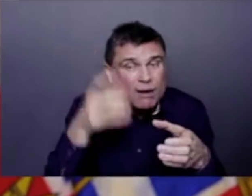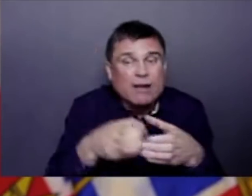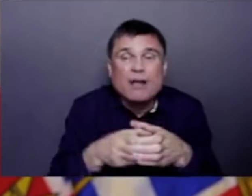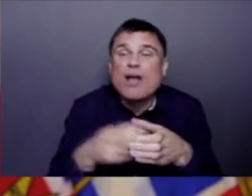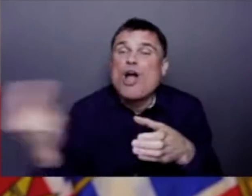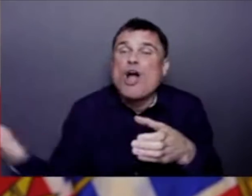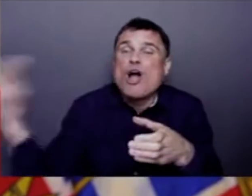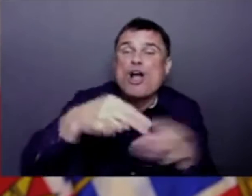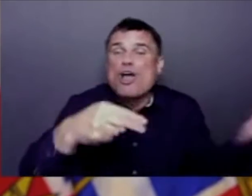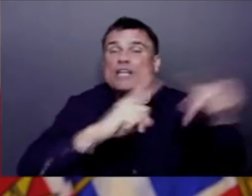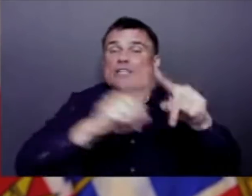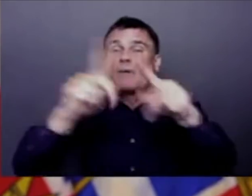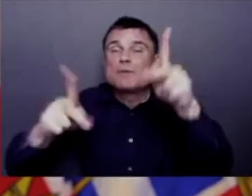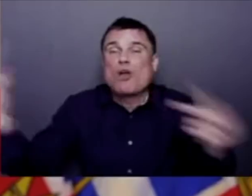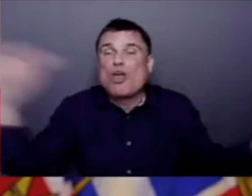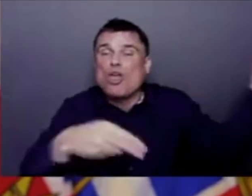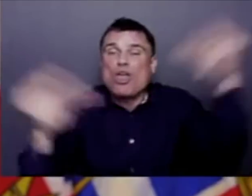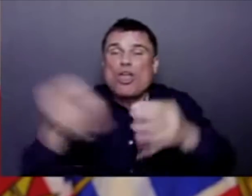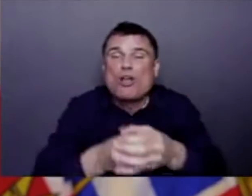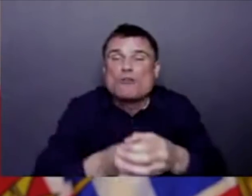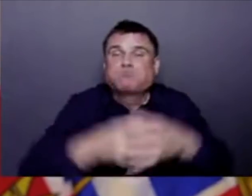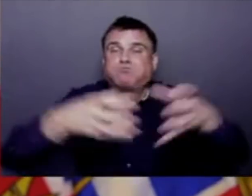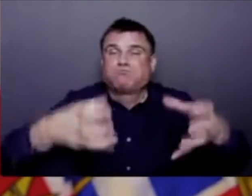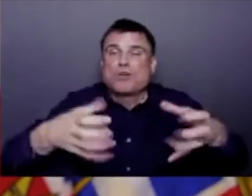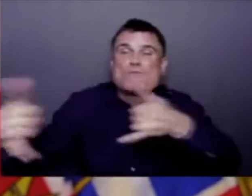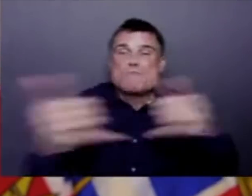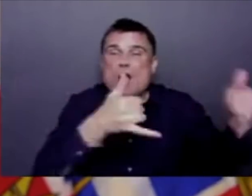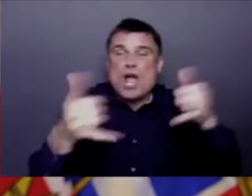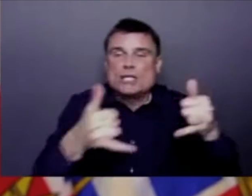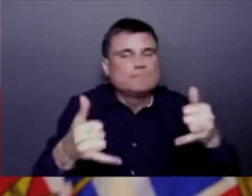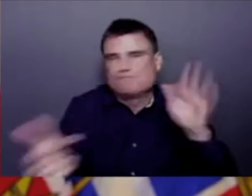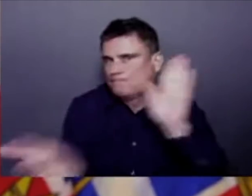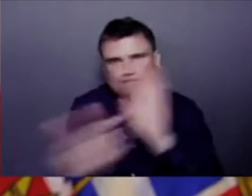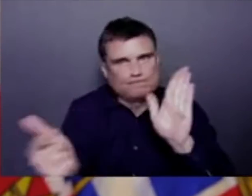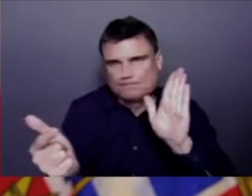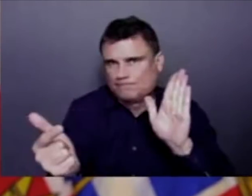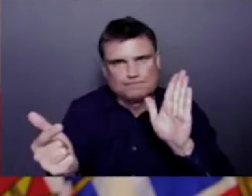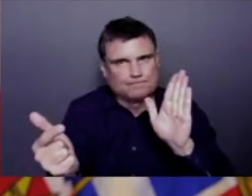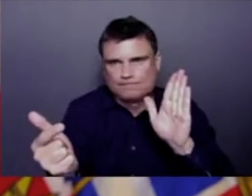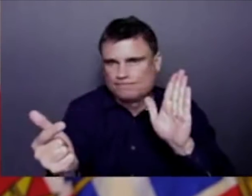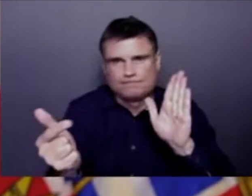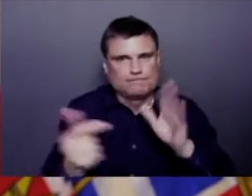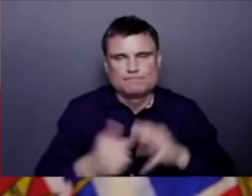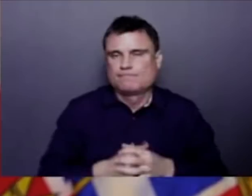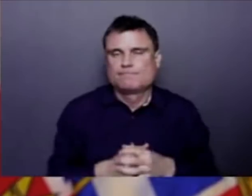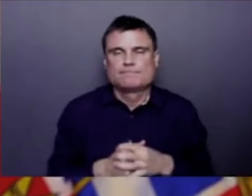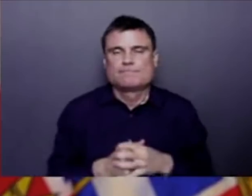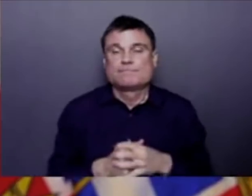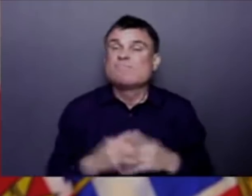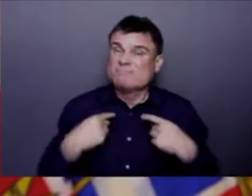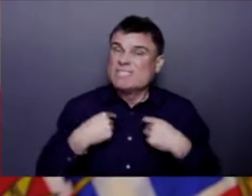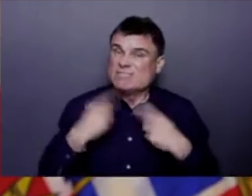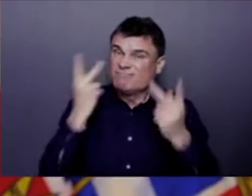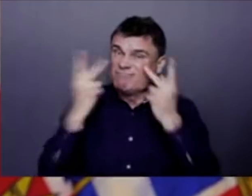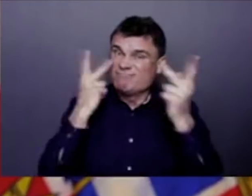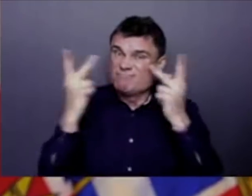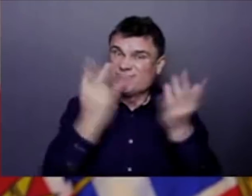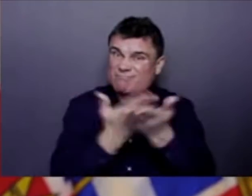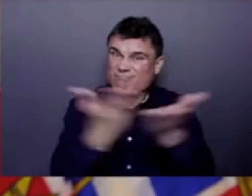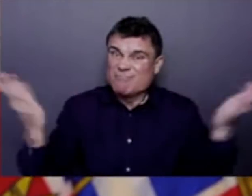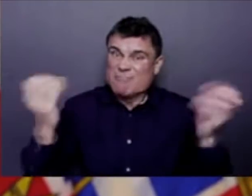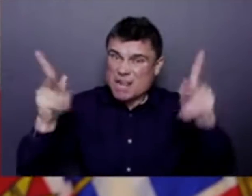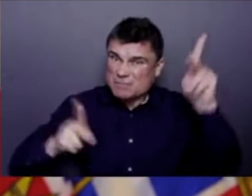home and connect with your friends and family remotely, as I have seen many great examples of people doing over this past